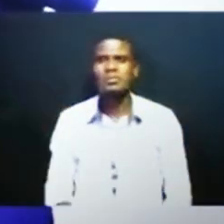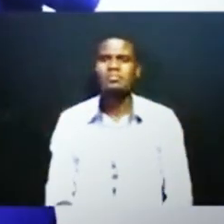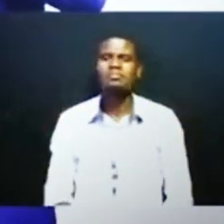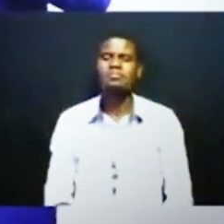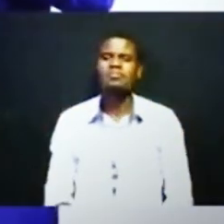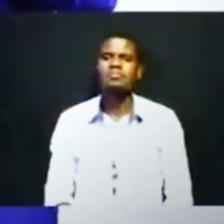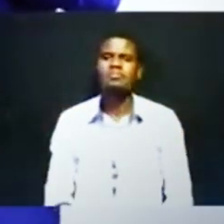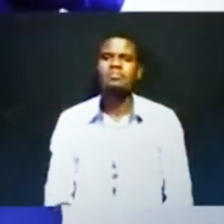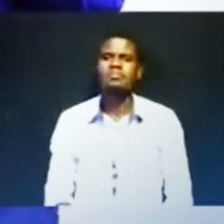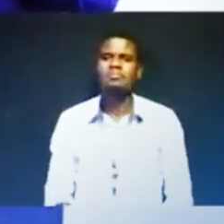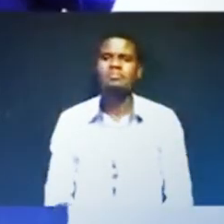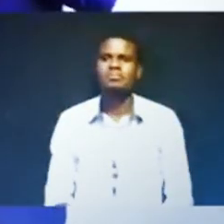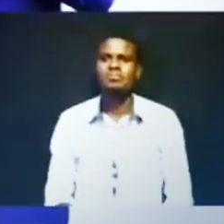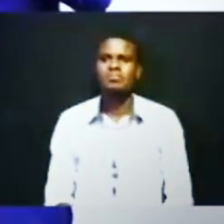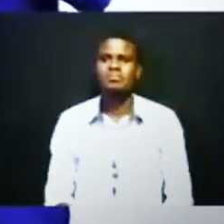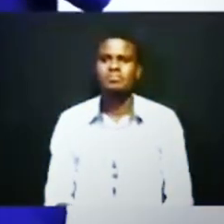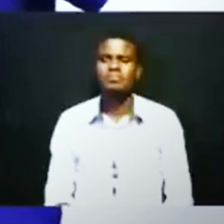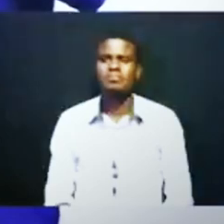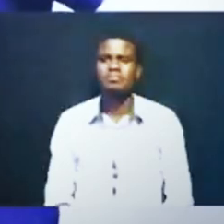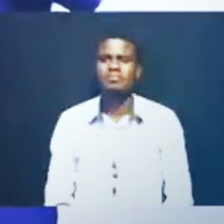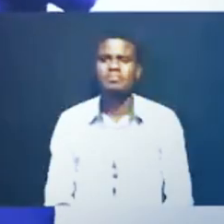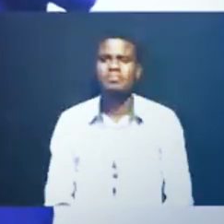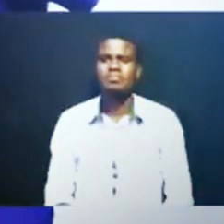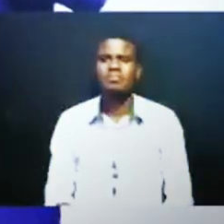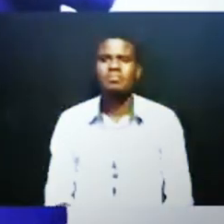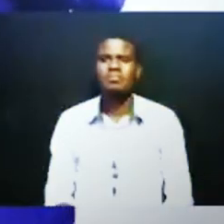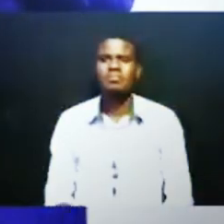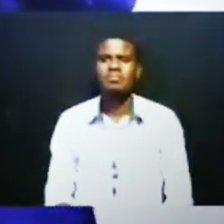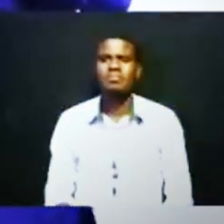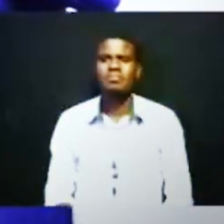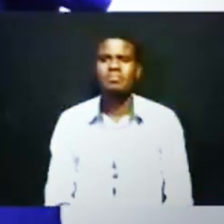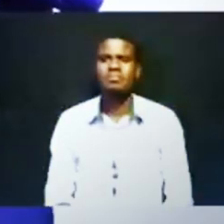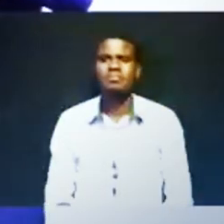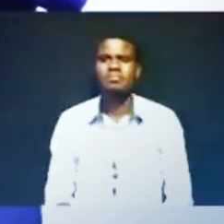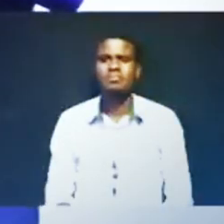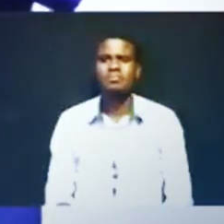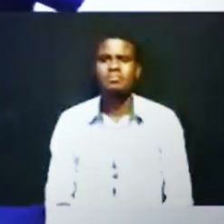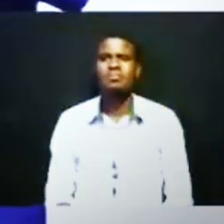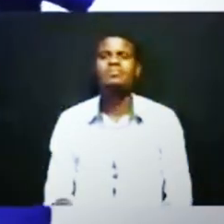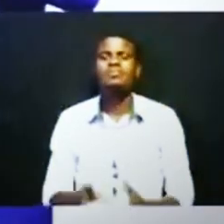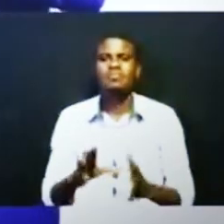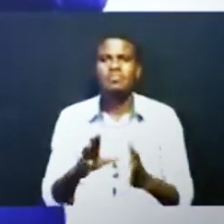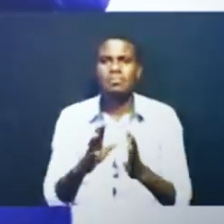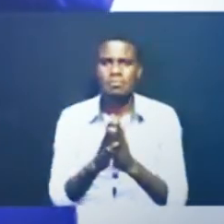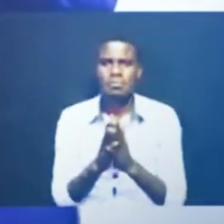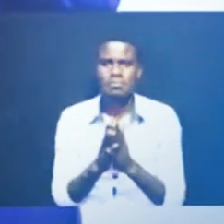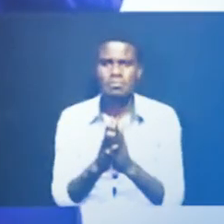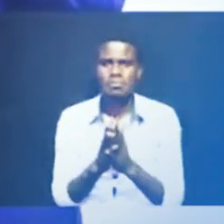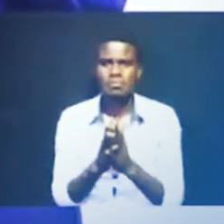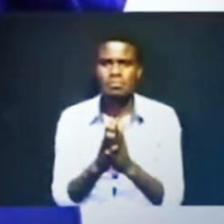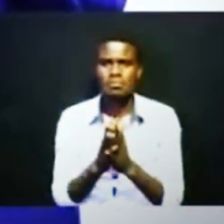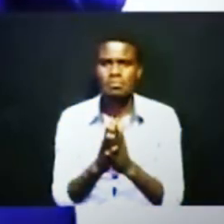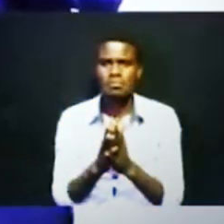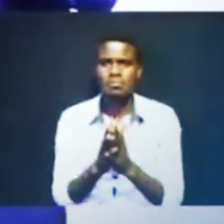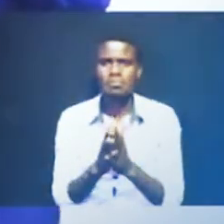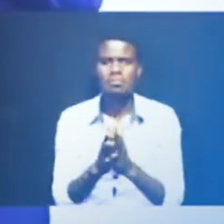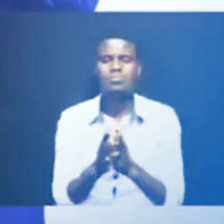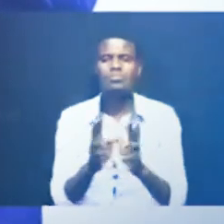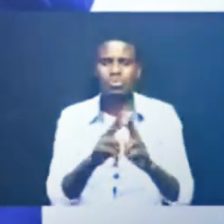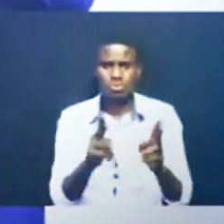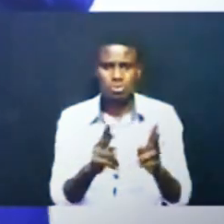then see, a binsi, damn, here, maybe a medu funeral, a jadam." Okay, today, we are not going to